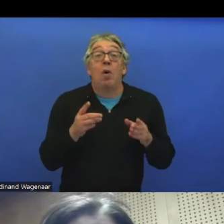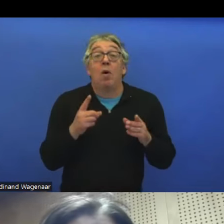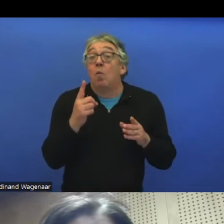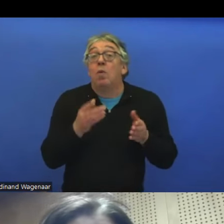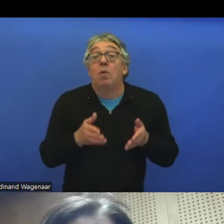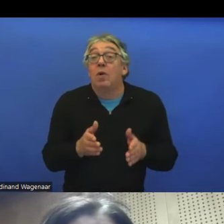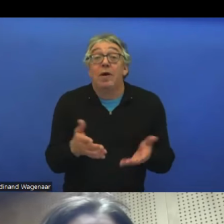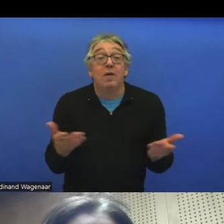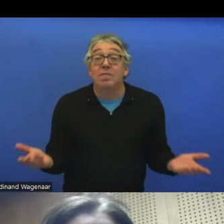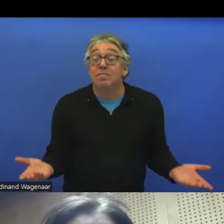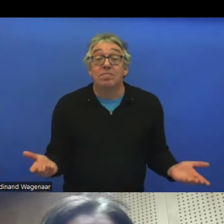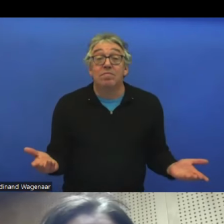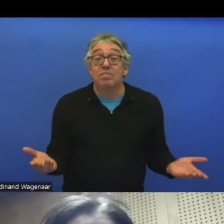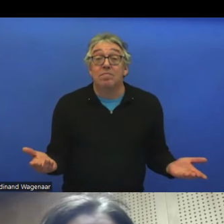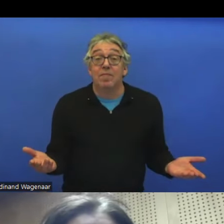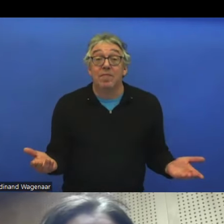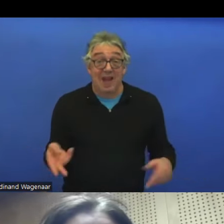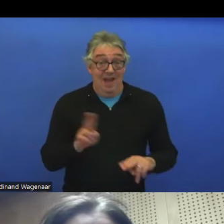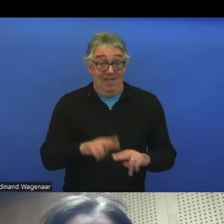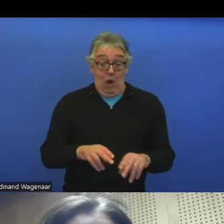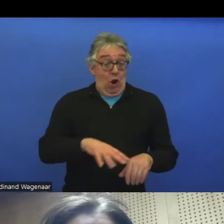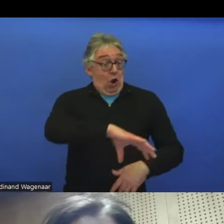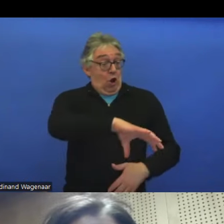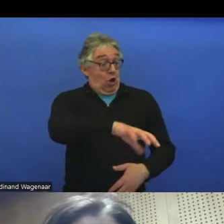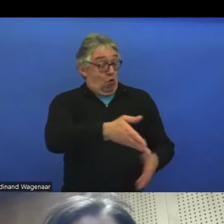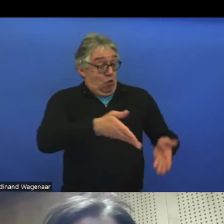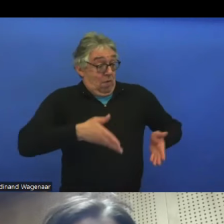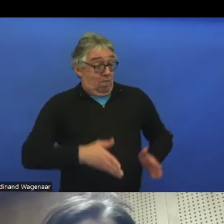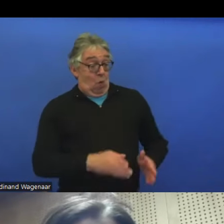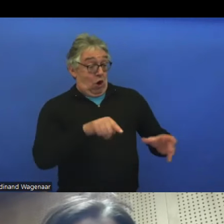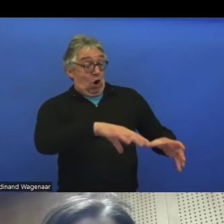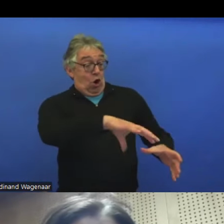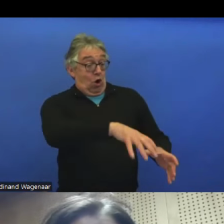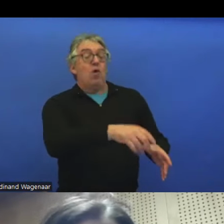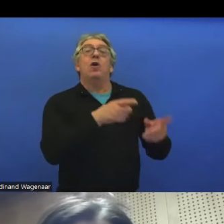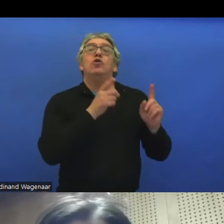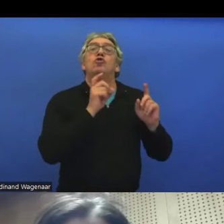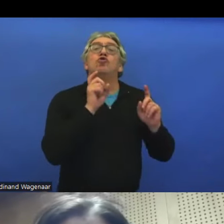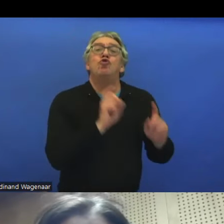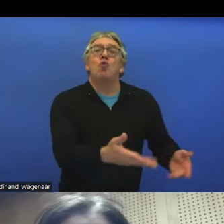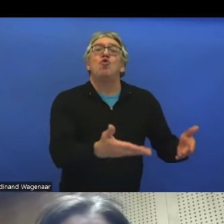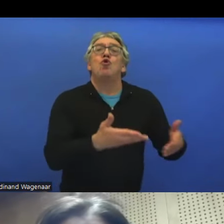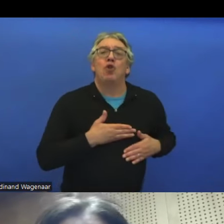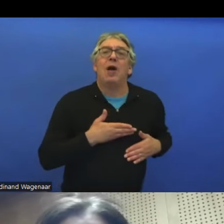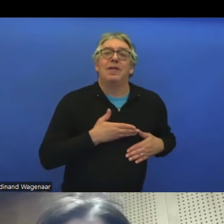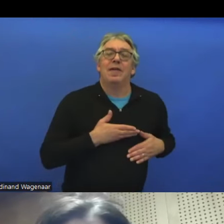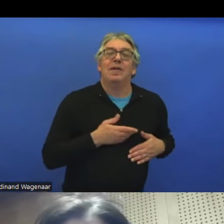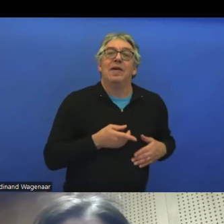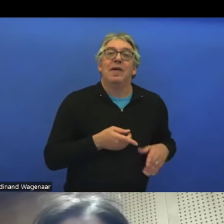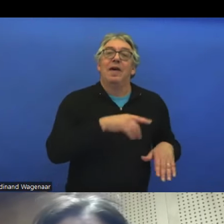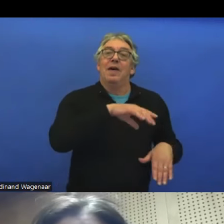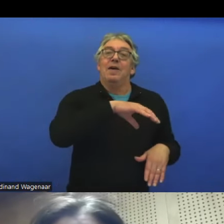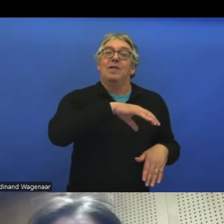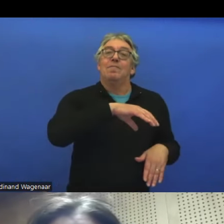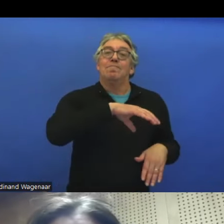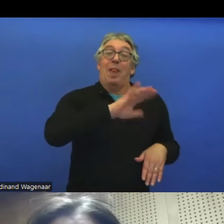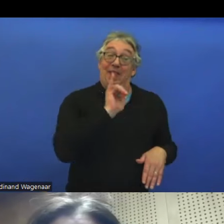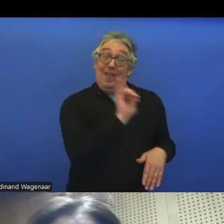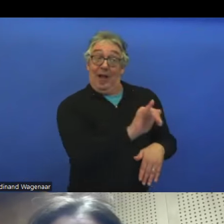born on the territory of a state should acquire the nationality of that state in case they would otherwise be stateless.